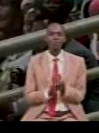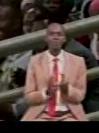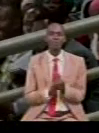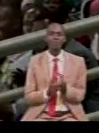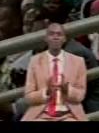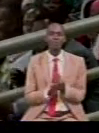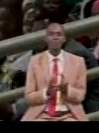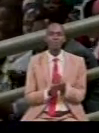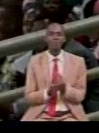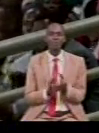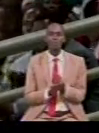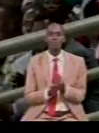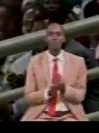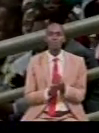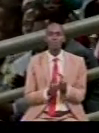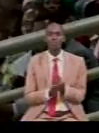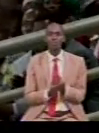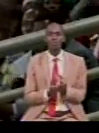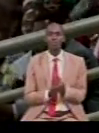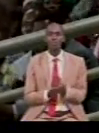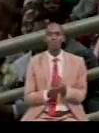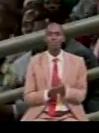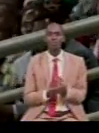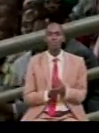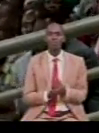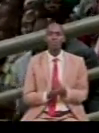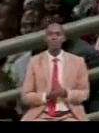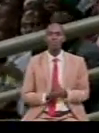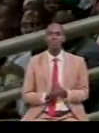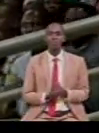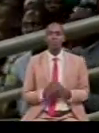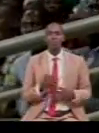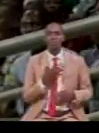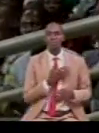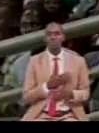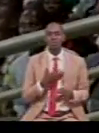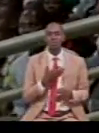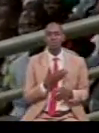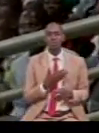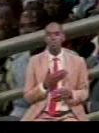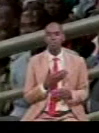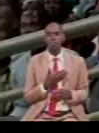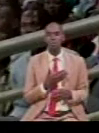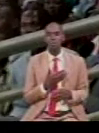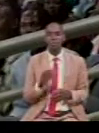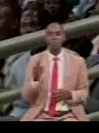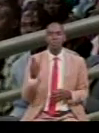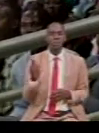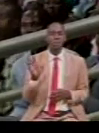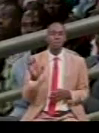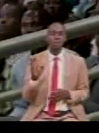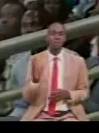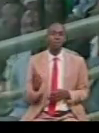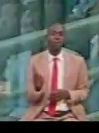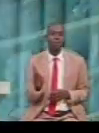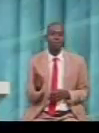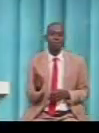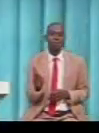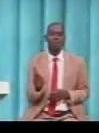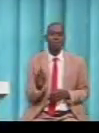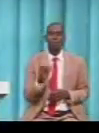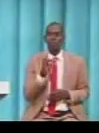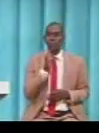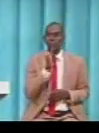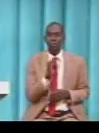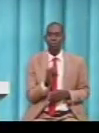While the IFR location choir is coming, please take note. GCK is bringing